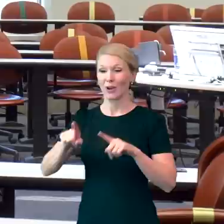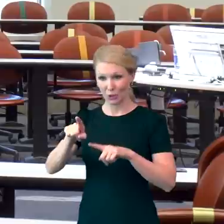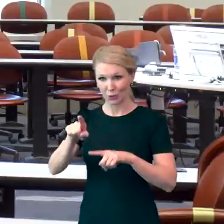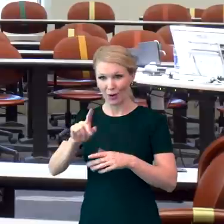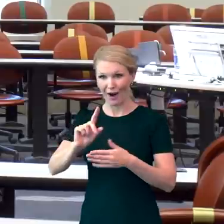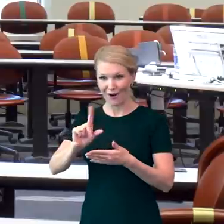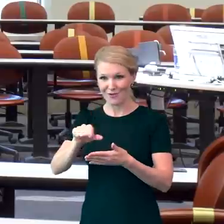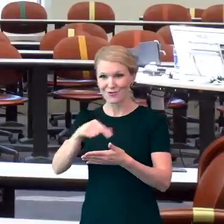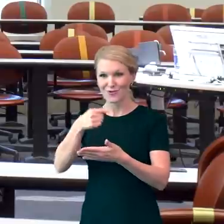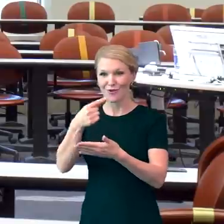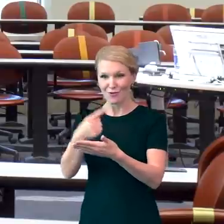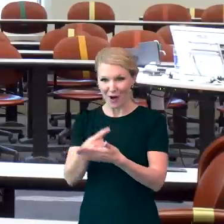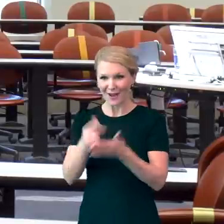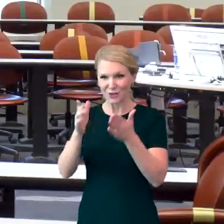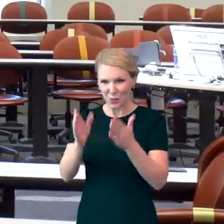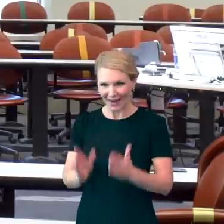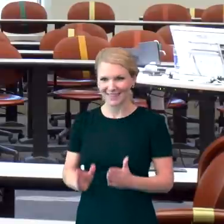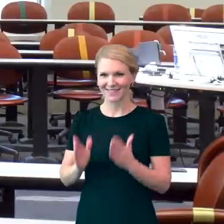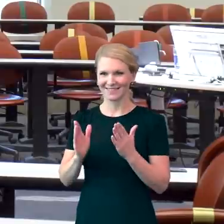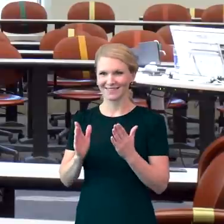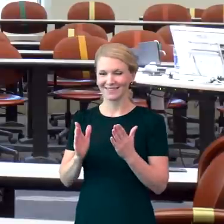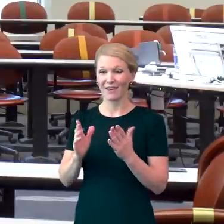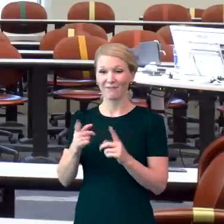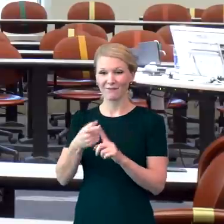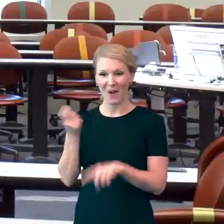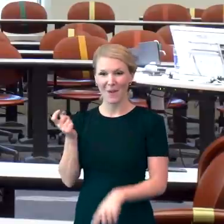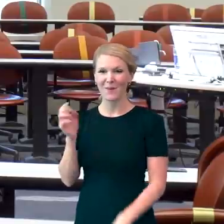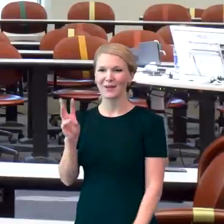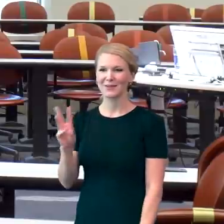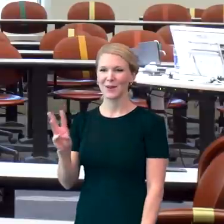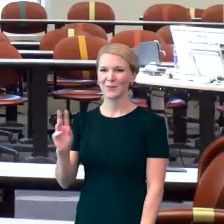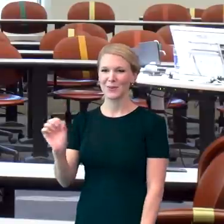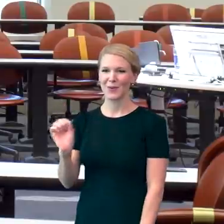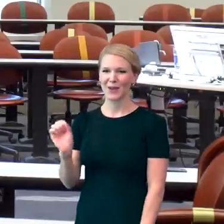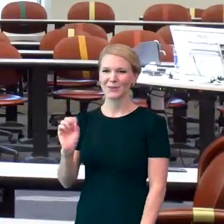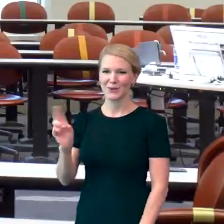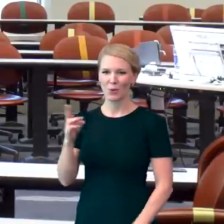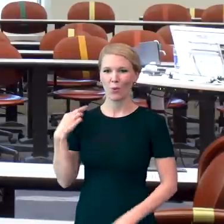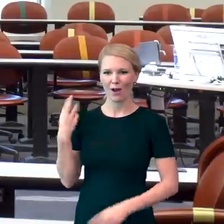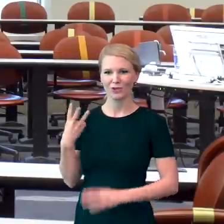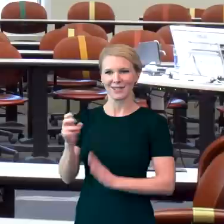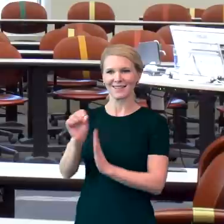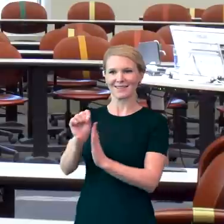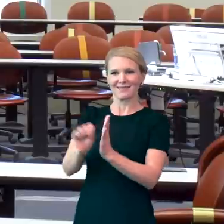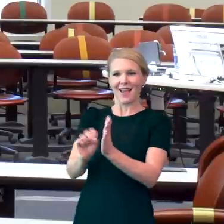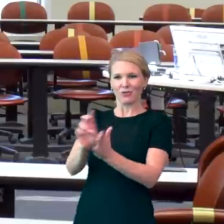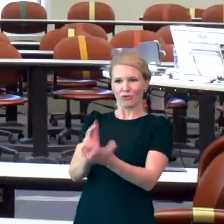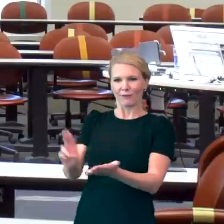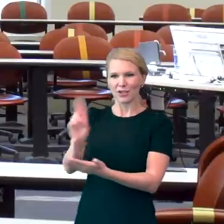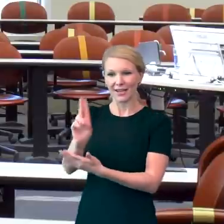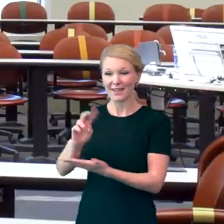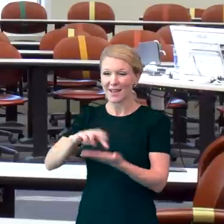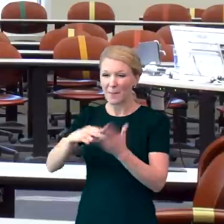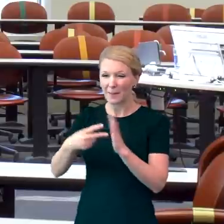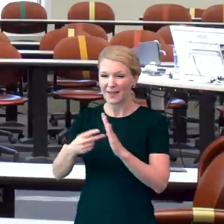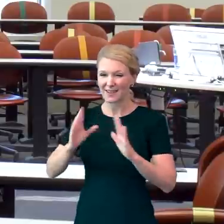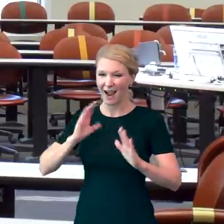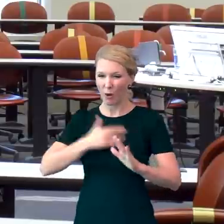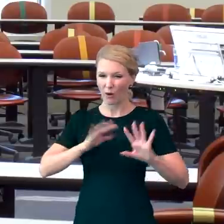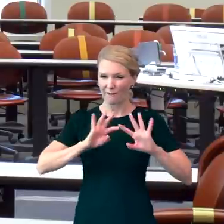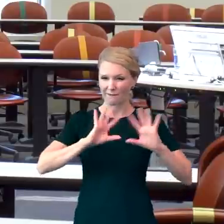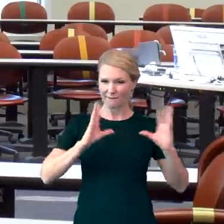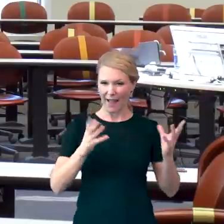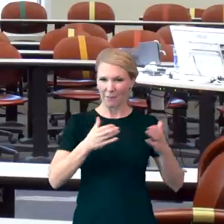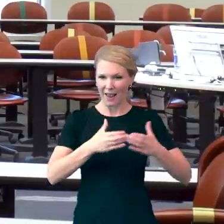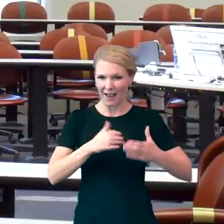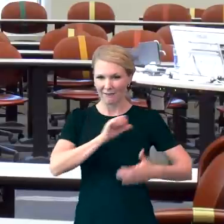but you're a college graduate. And more importantly, you're a graduate from Washington State University. That means you are part of a family of alumni